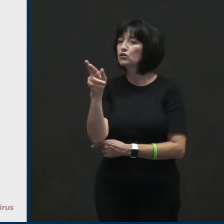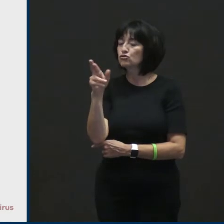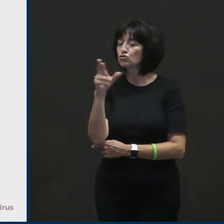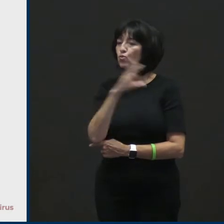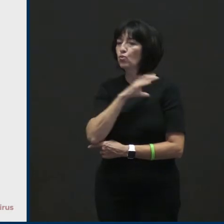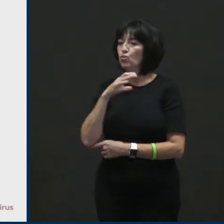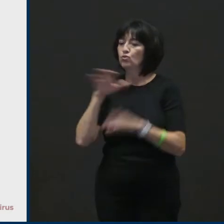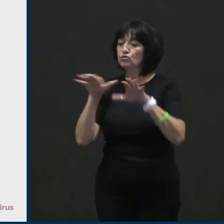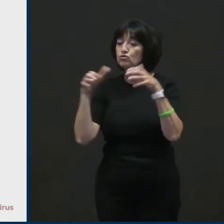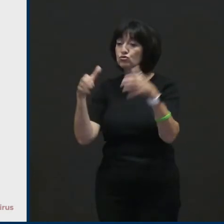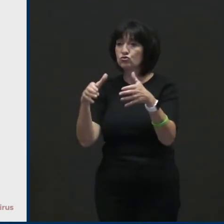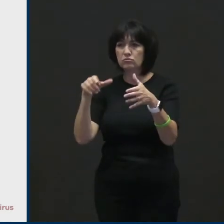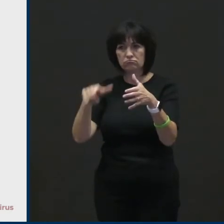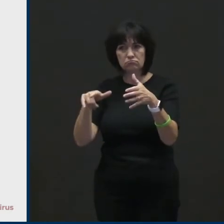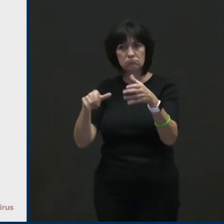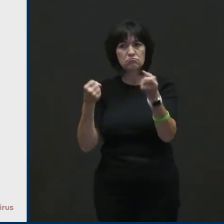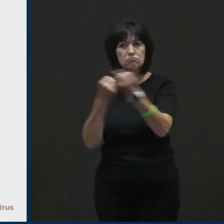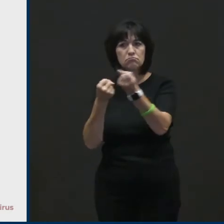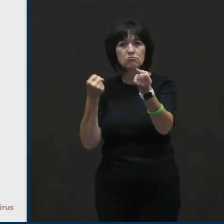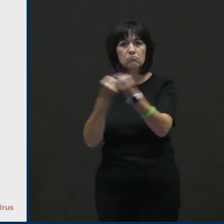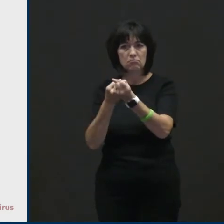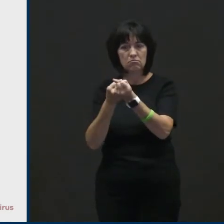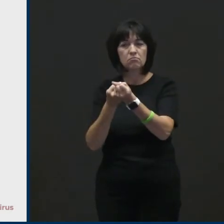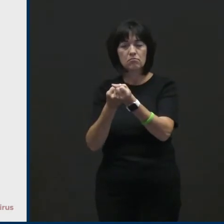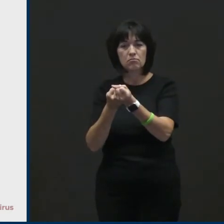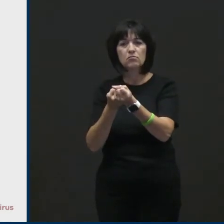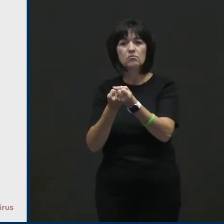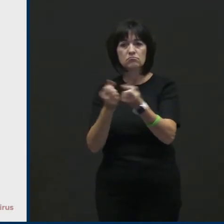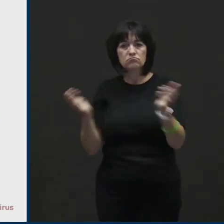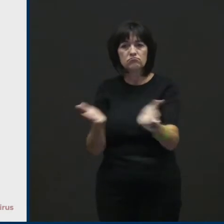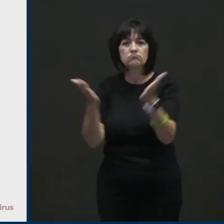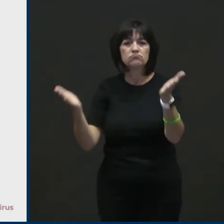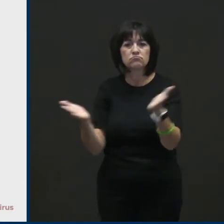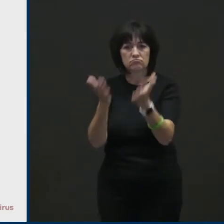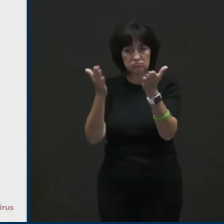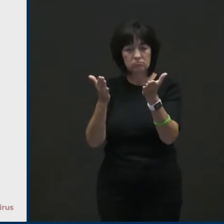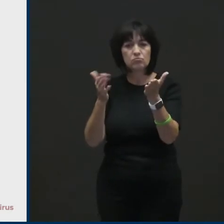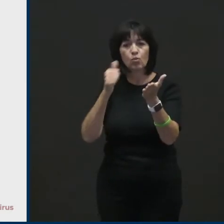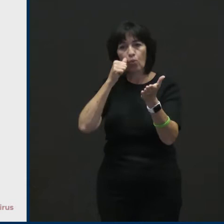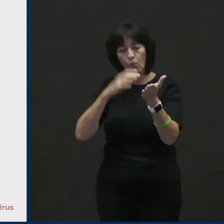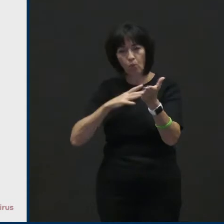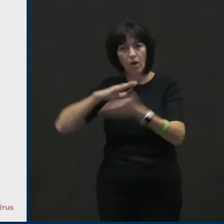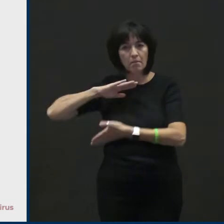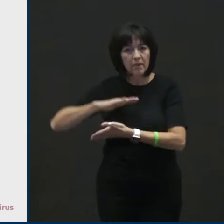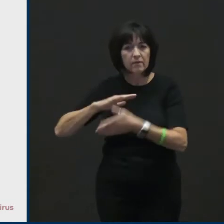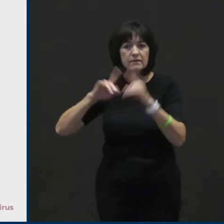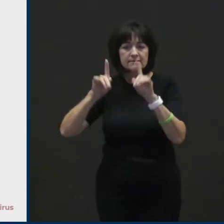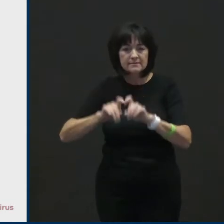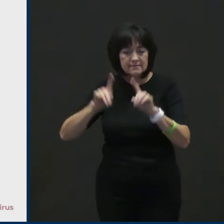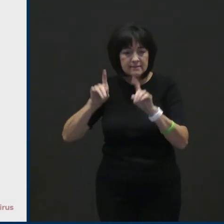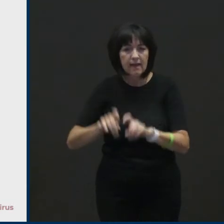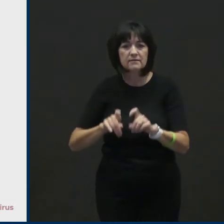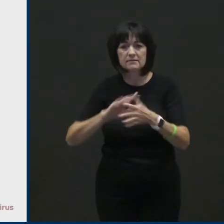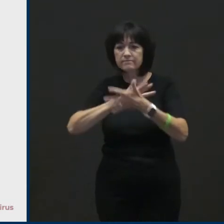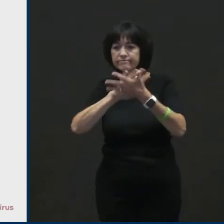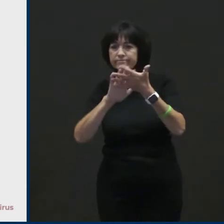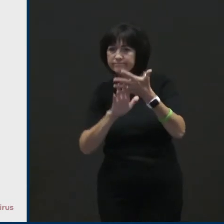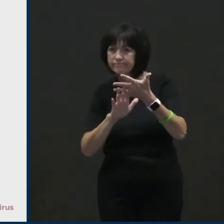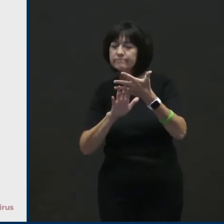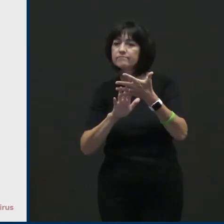to preventive testing for breast cancer, cervical cancer, colorectal cancer in